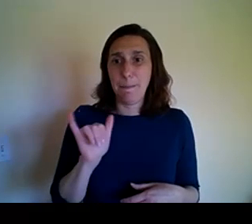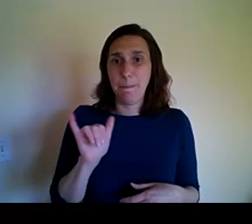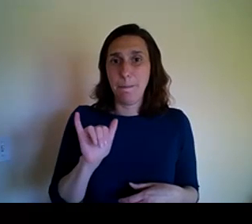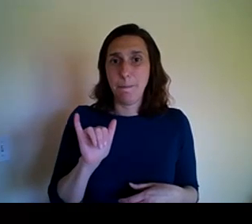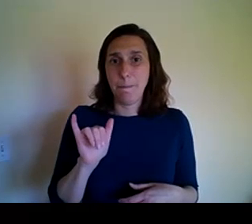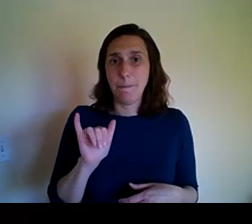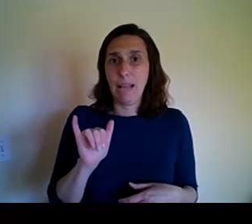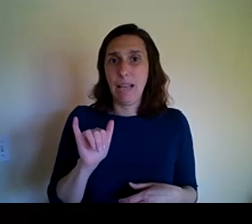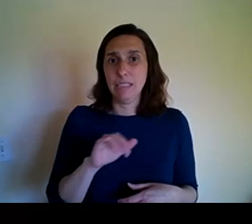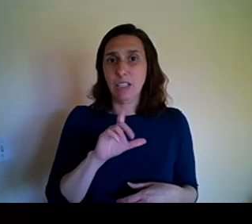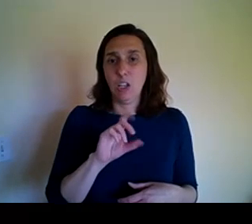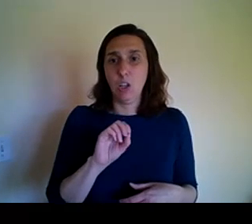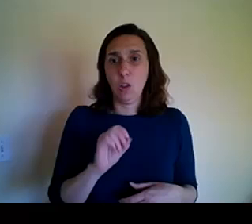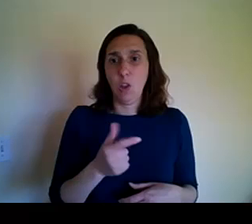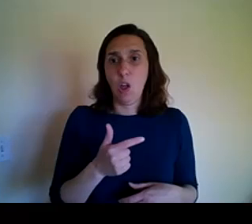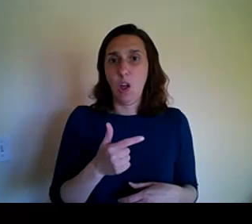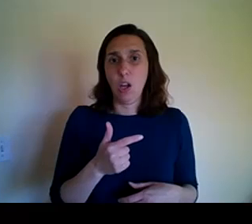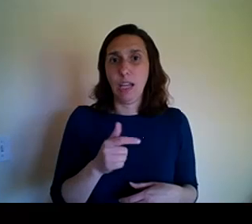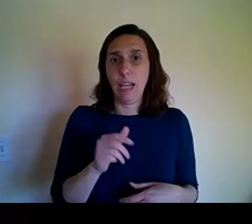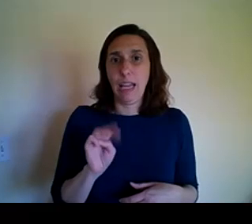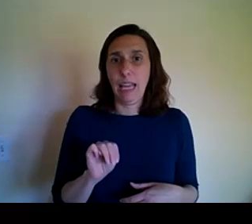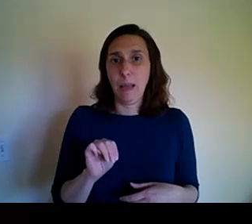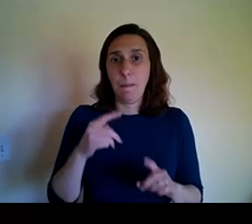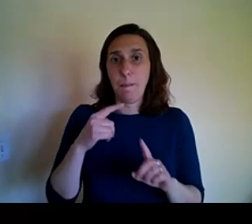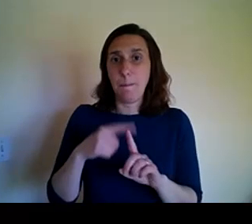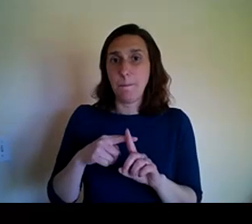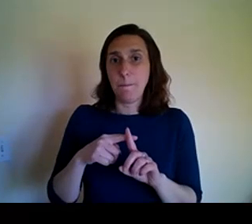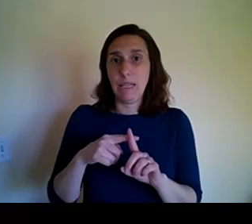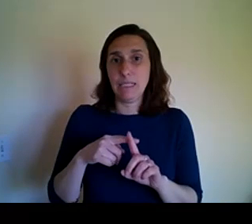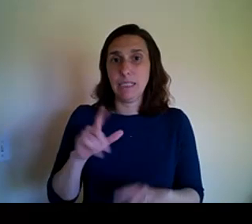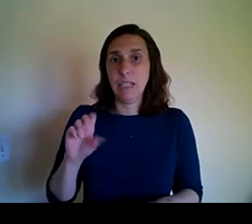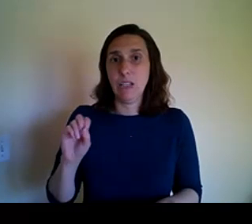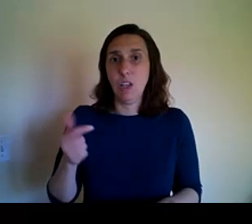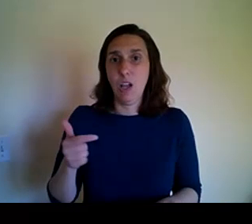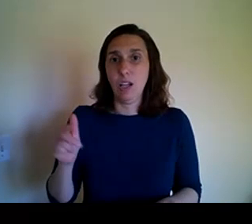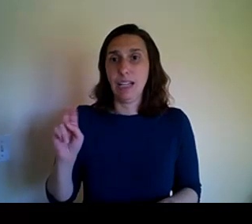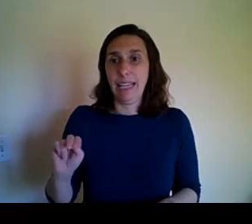as log m plus log n.